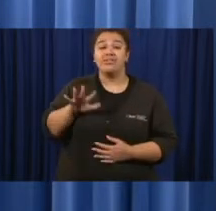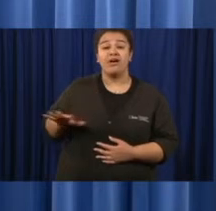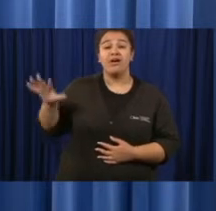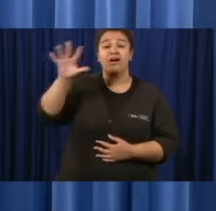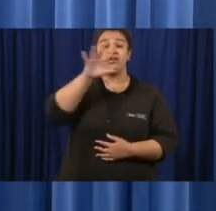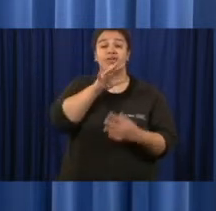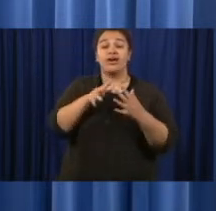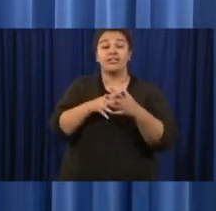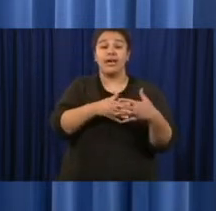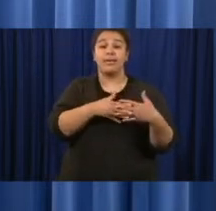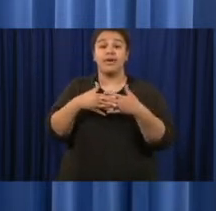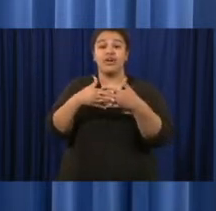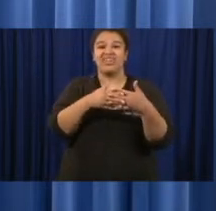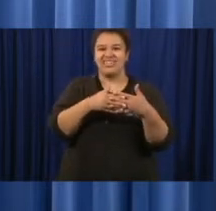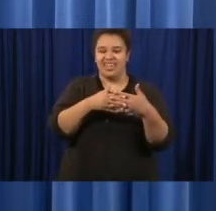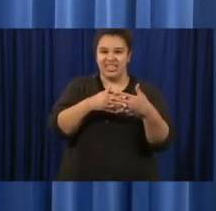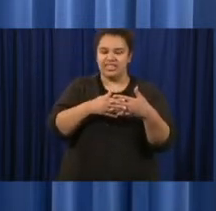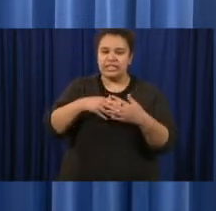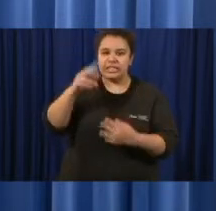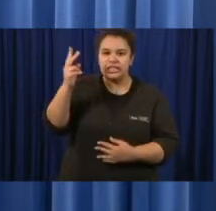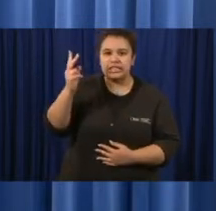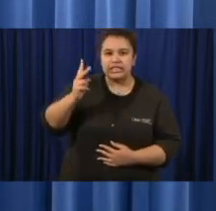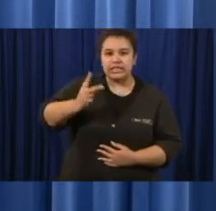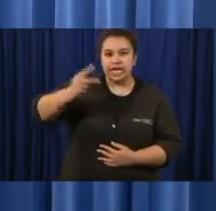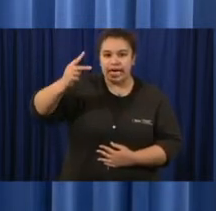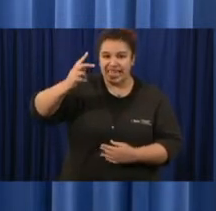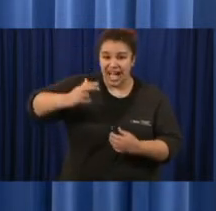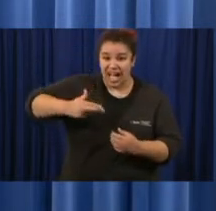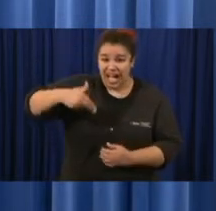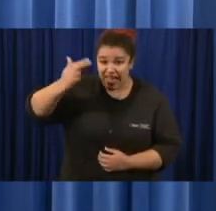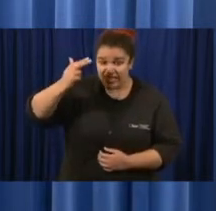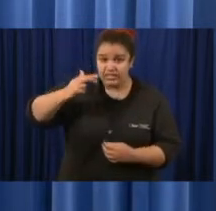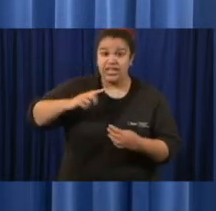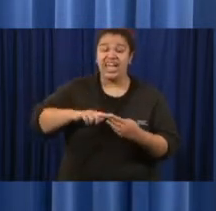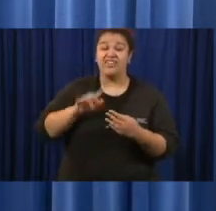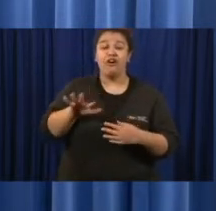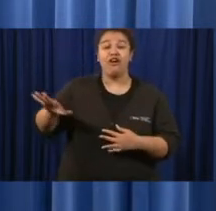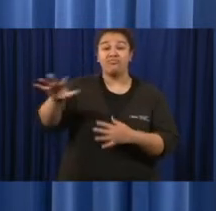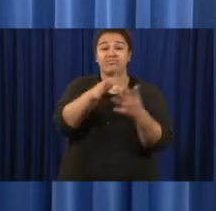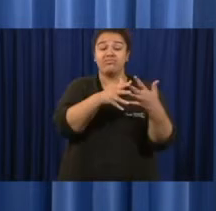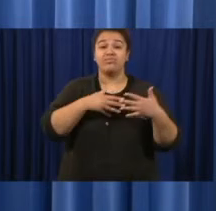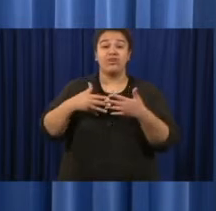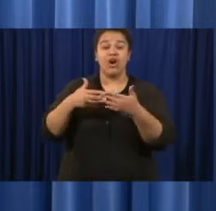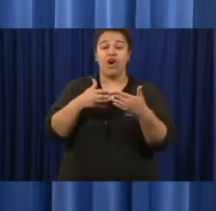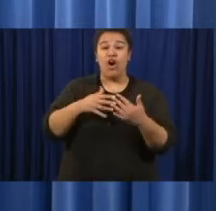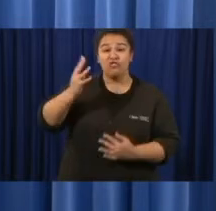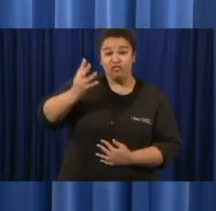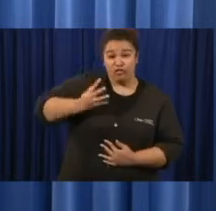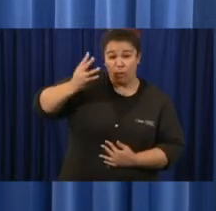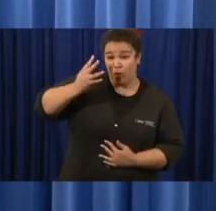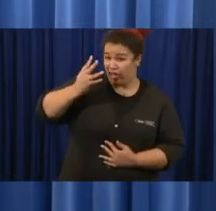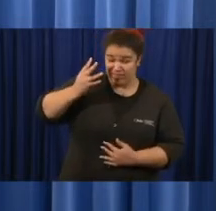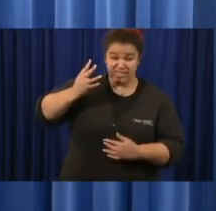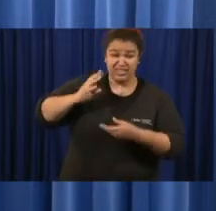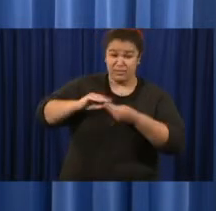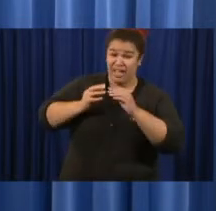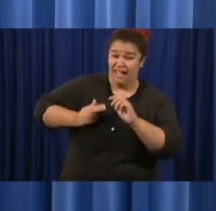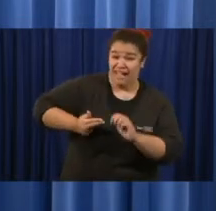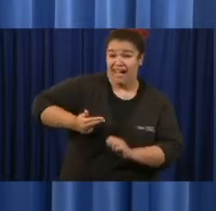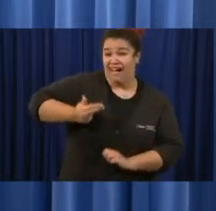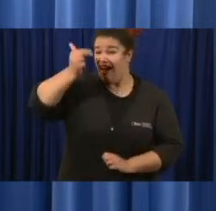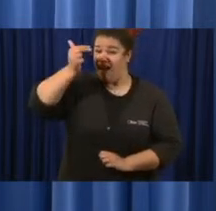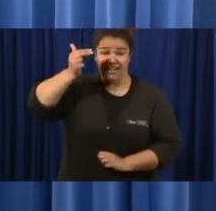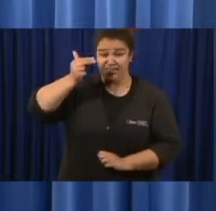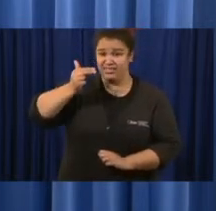rate and the fourth highest prisoner death rate. With that context, I was wondering if you could explain the recent decision